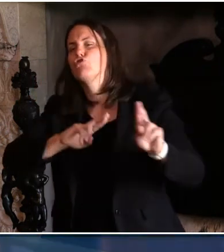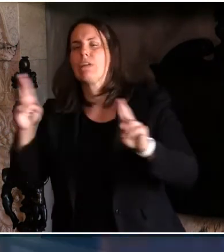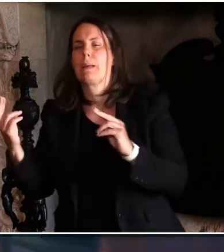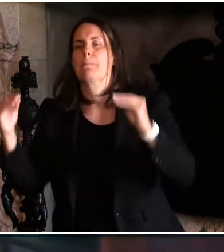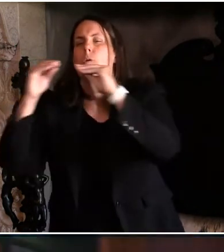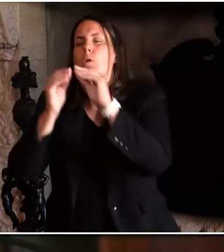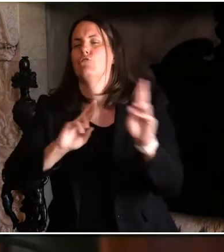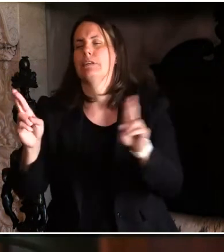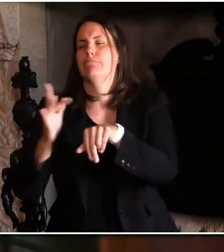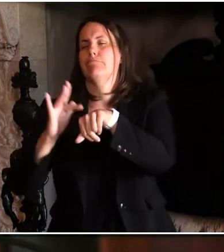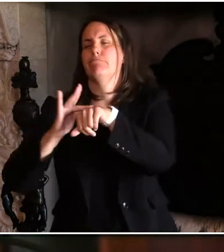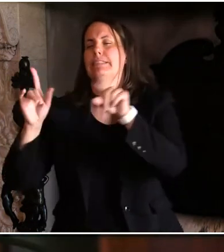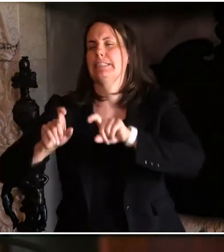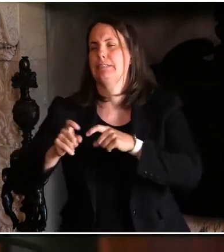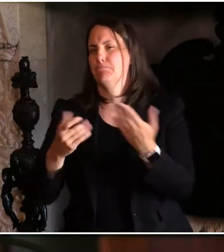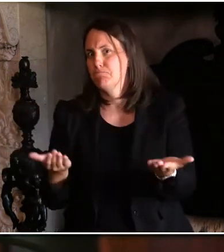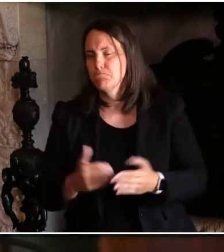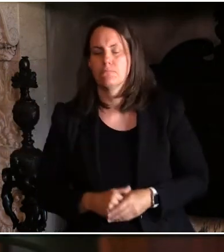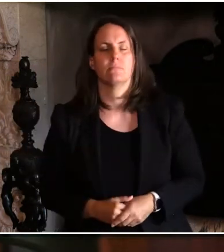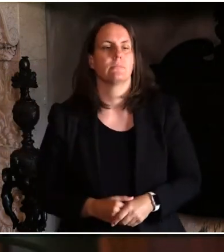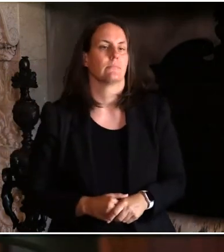and I think one of